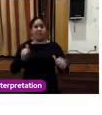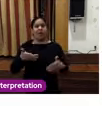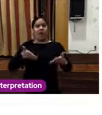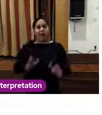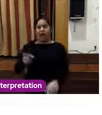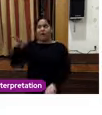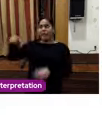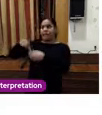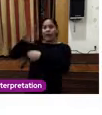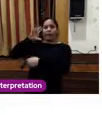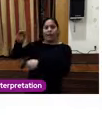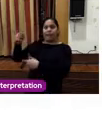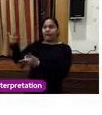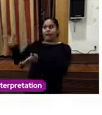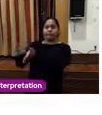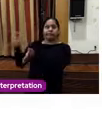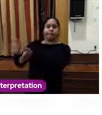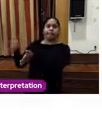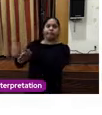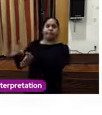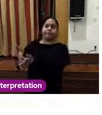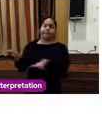behavior.